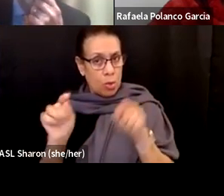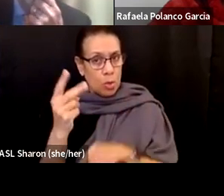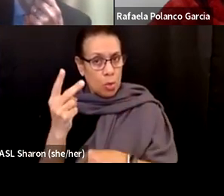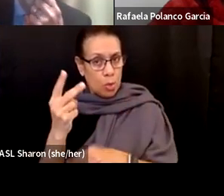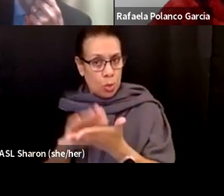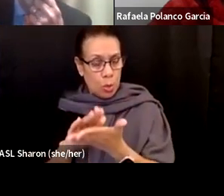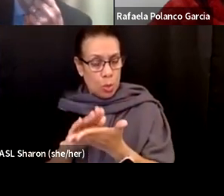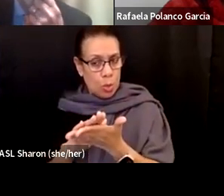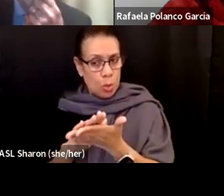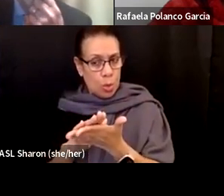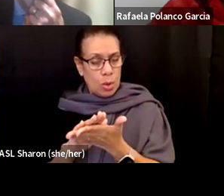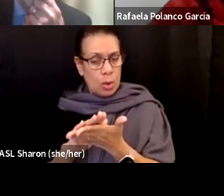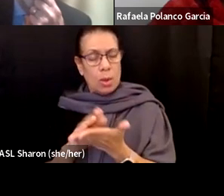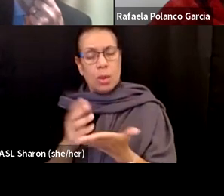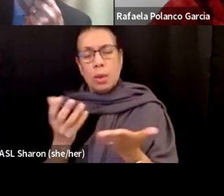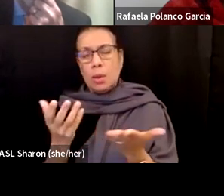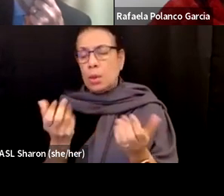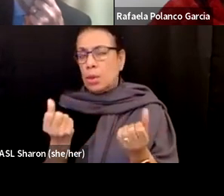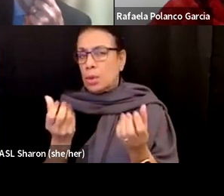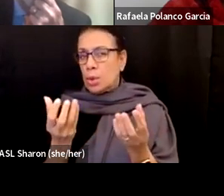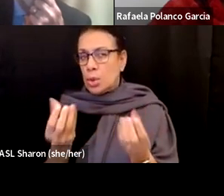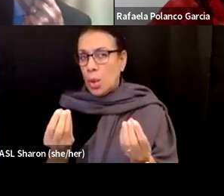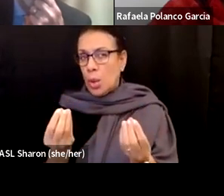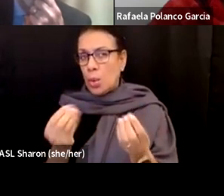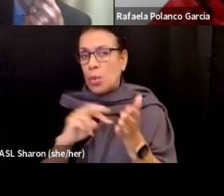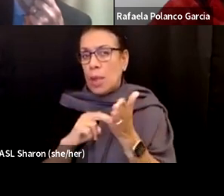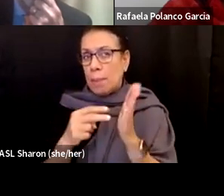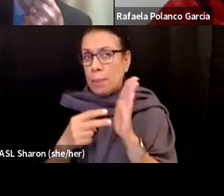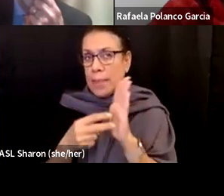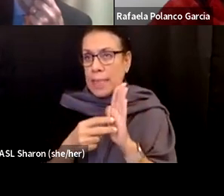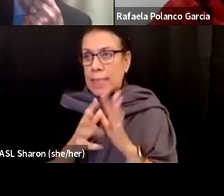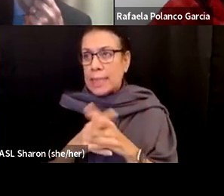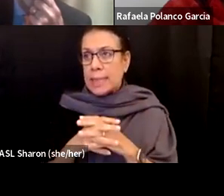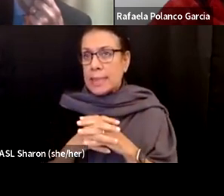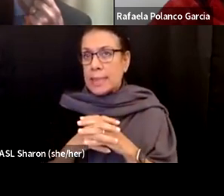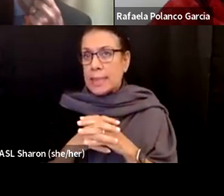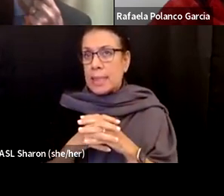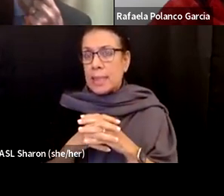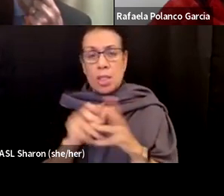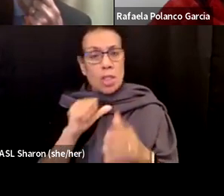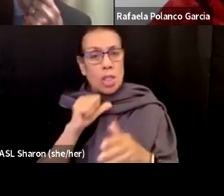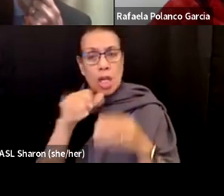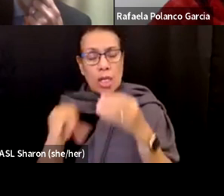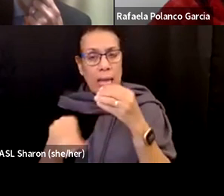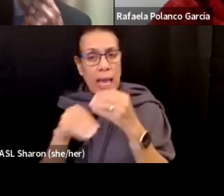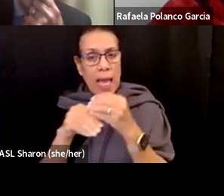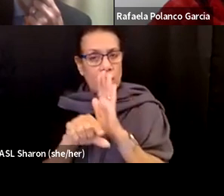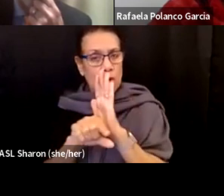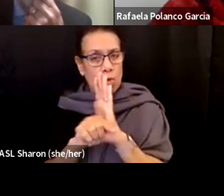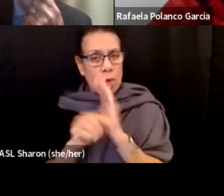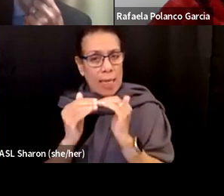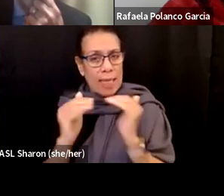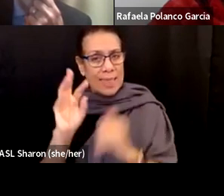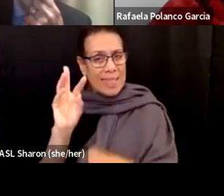not contemplated the addition of the school of the grades six through eight i just want to make sure that i